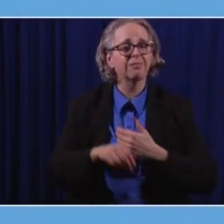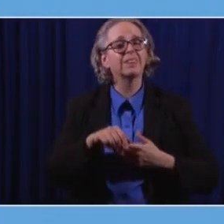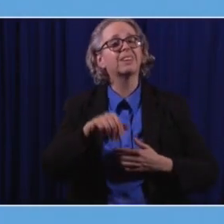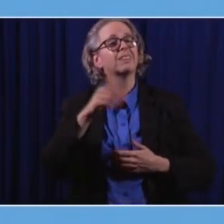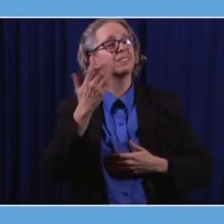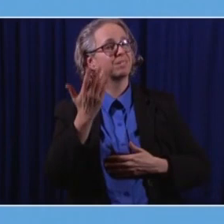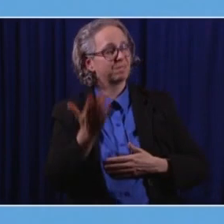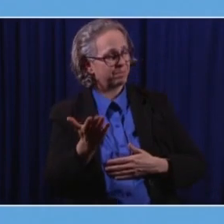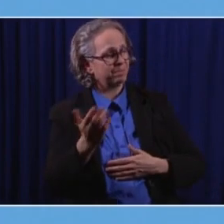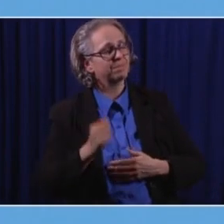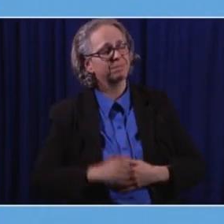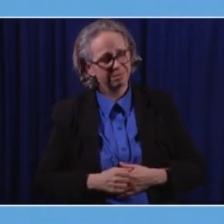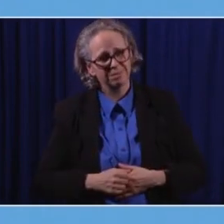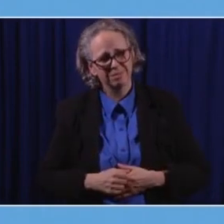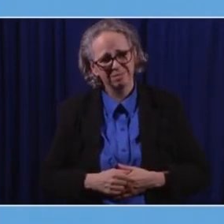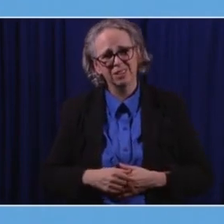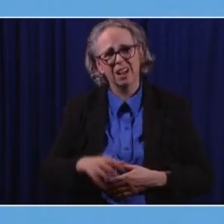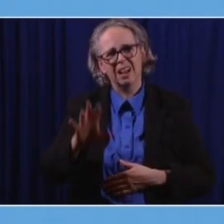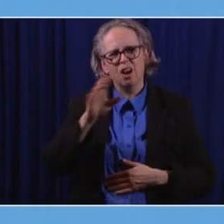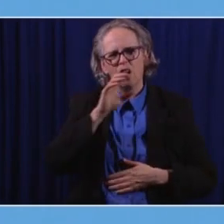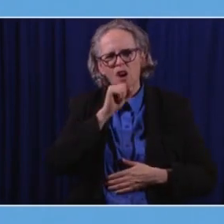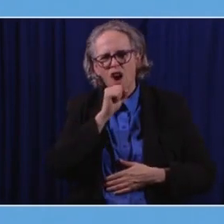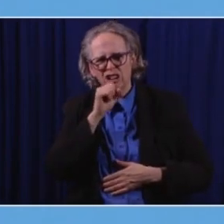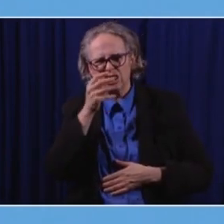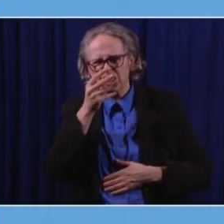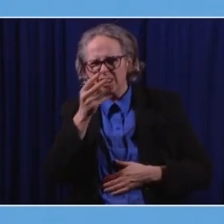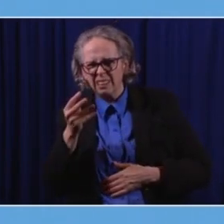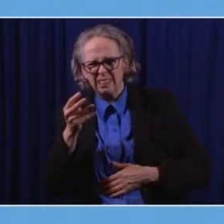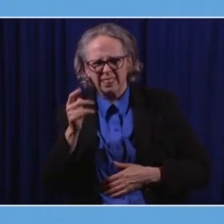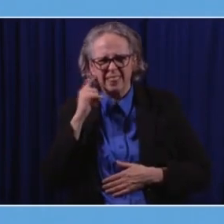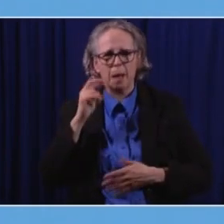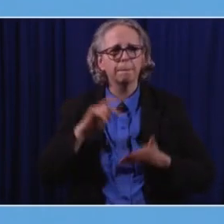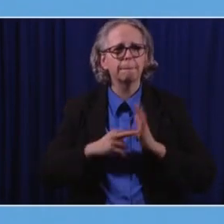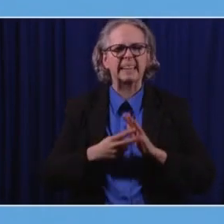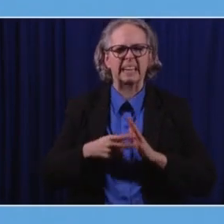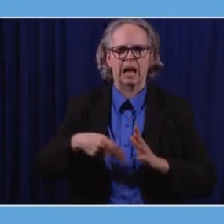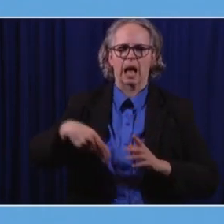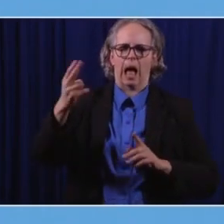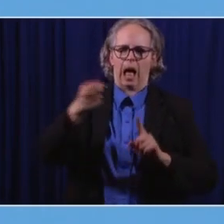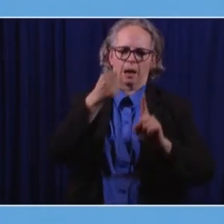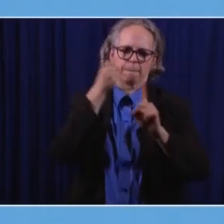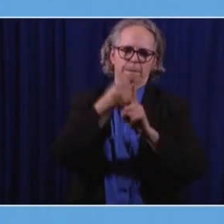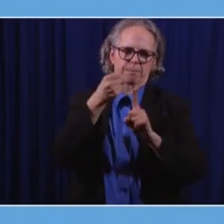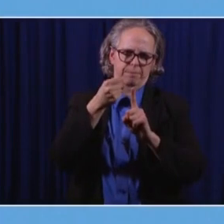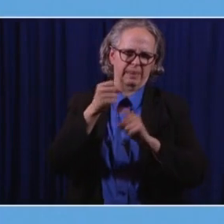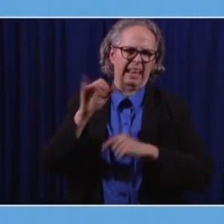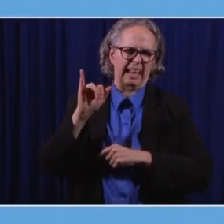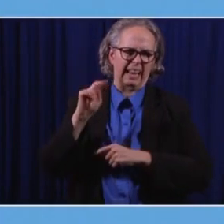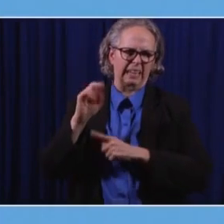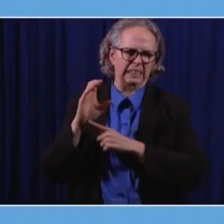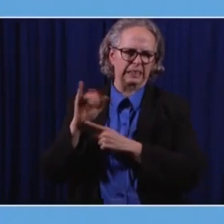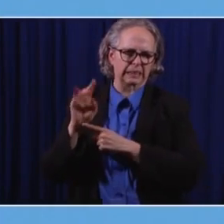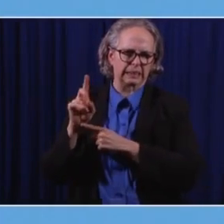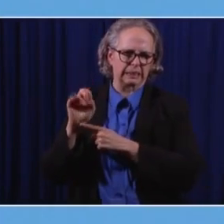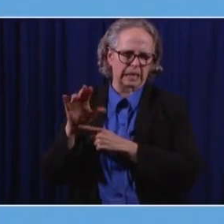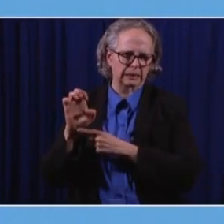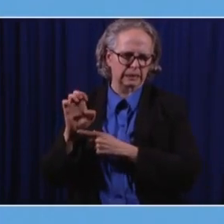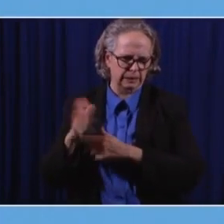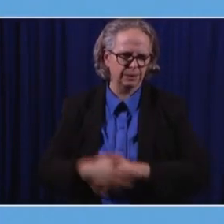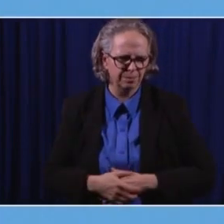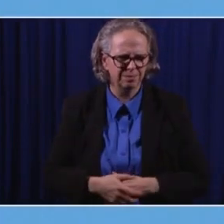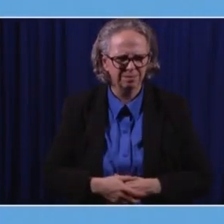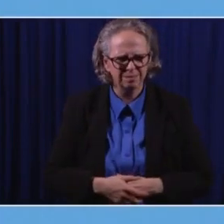in orange, I guess, those are high incidence counties. So if you're watching this at